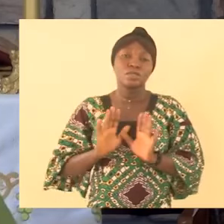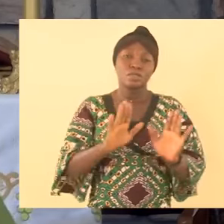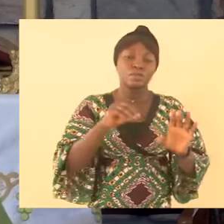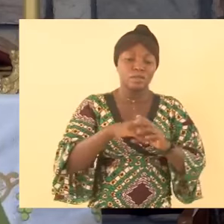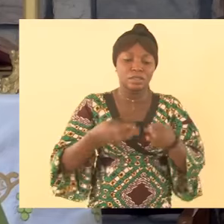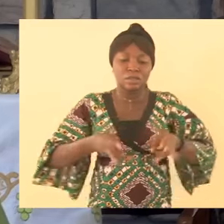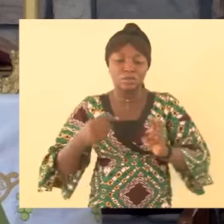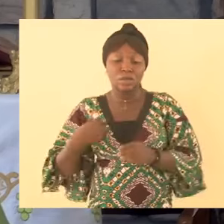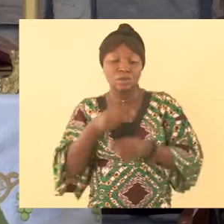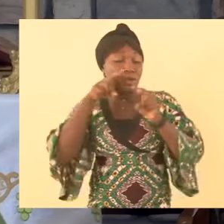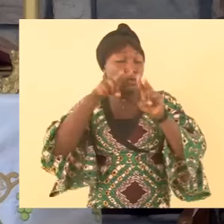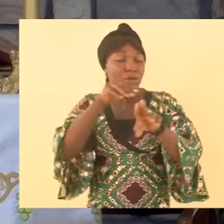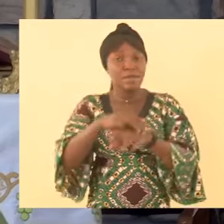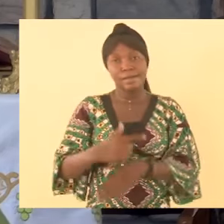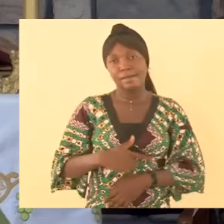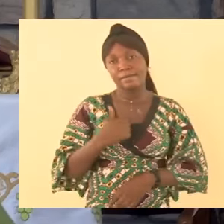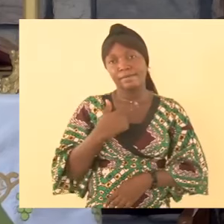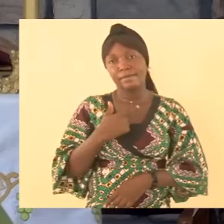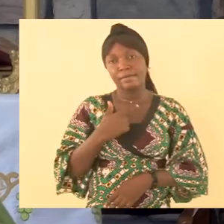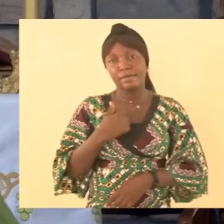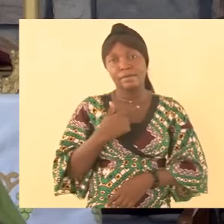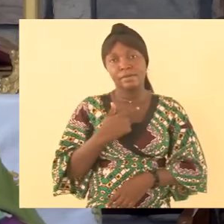shift in the way we look at life.